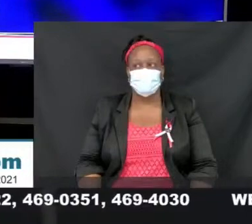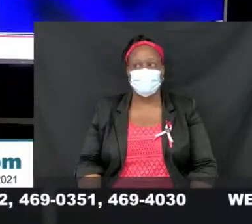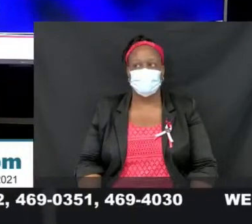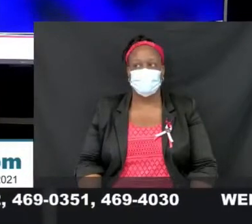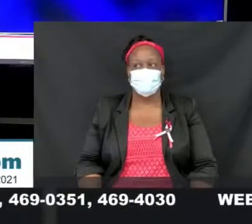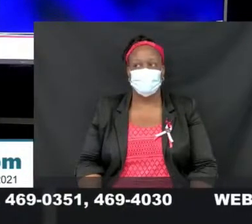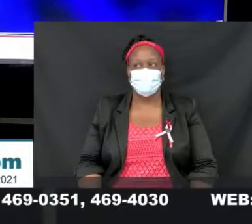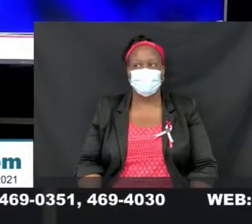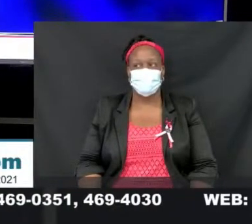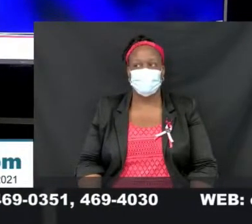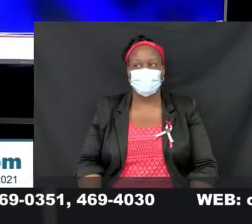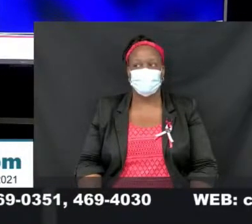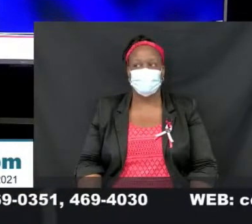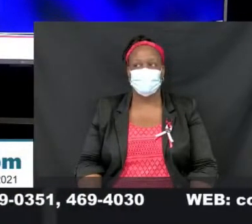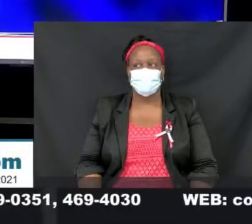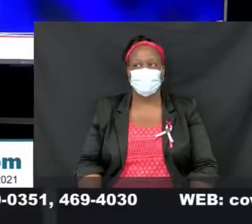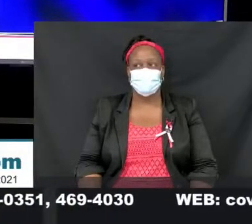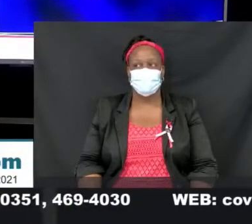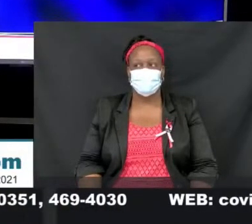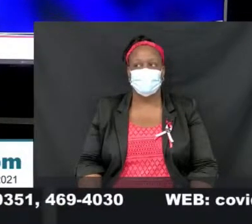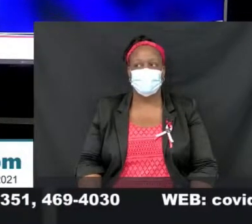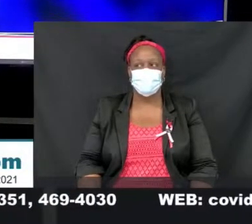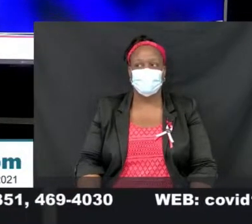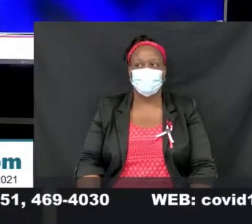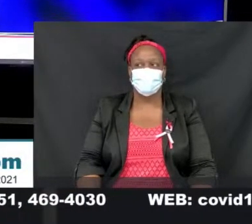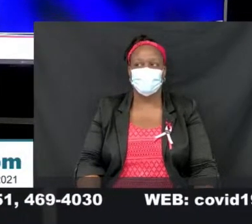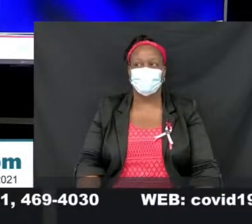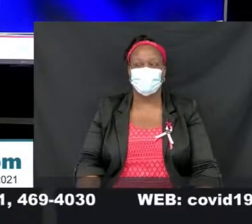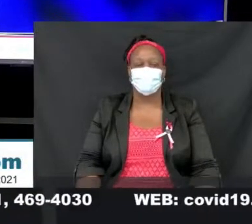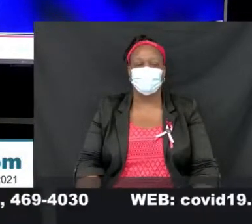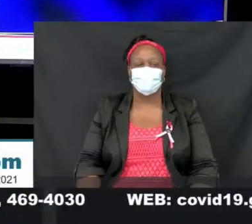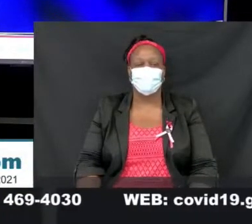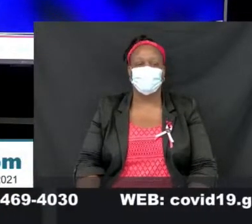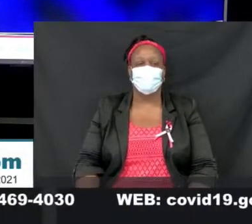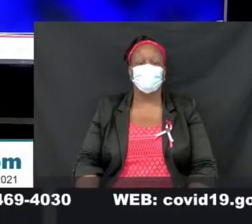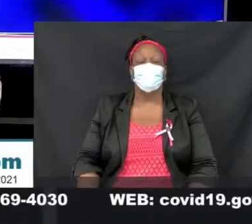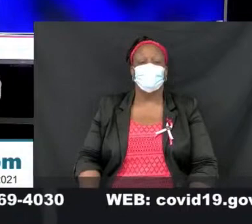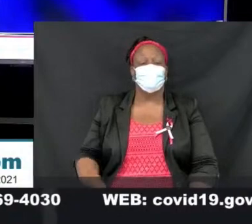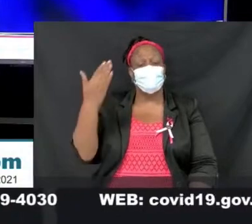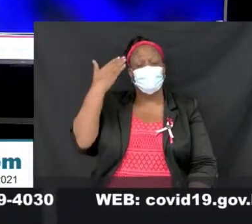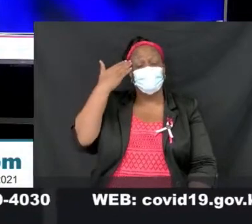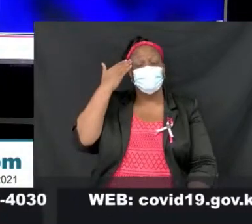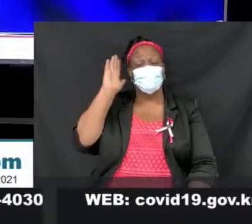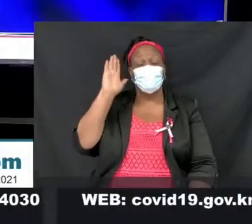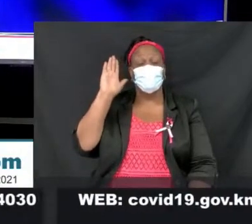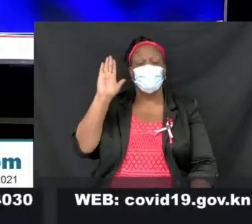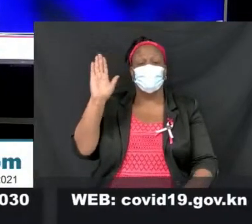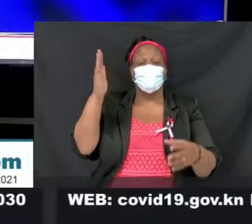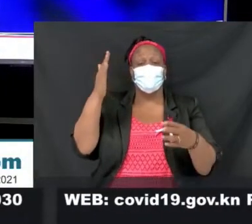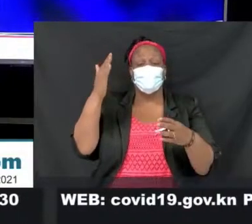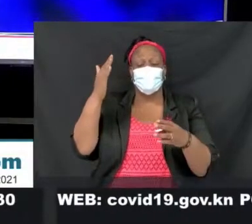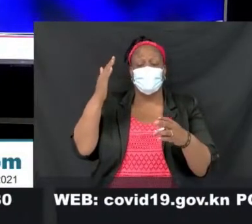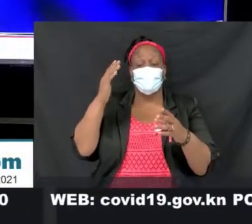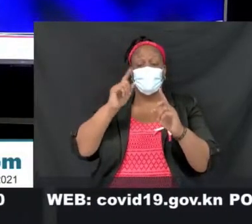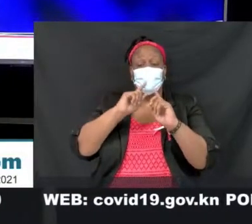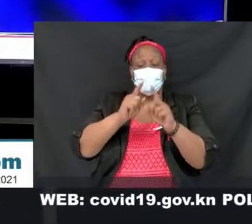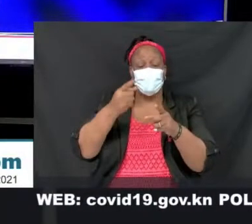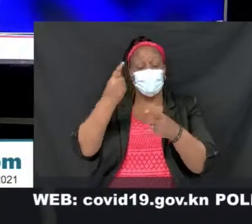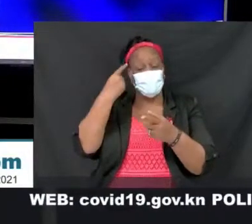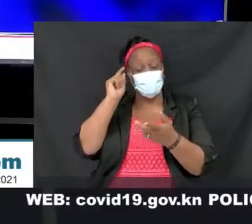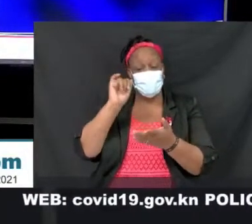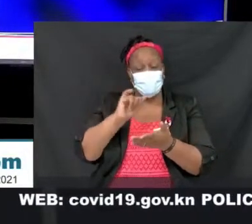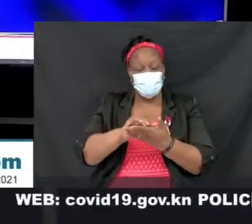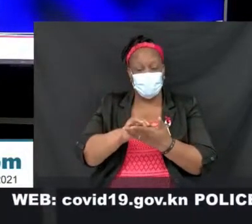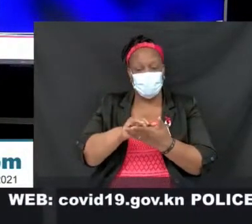I will leave part of that question for the Attorney General's office when he's here, because they were the ones who were dealing with that aspect. But I will tell you,